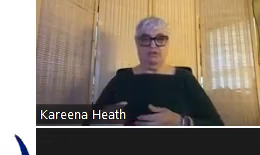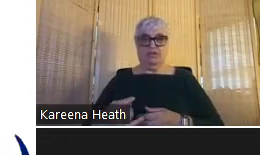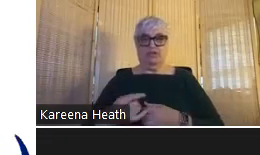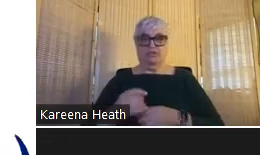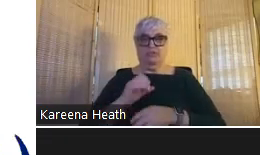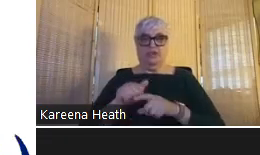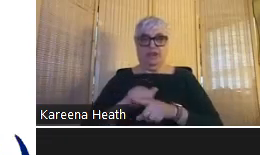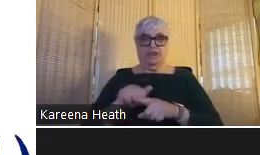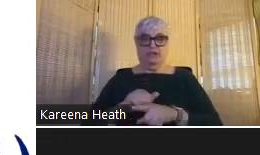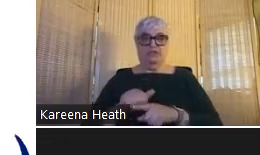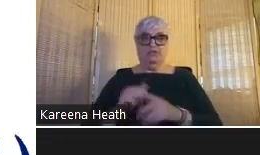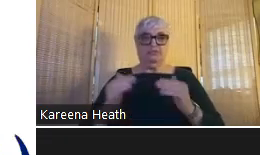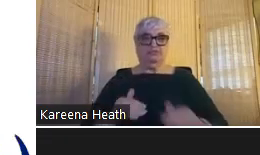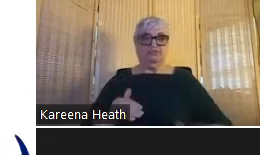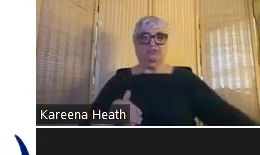please.